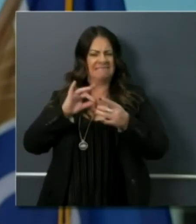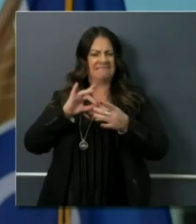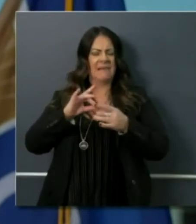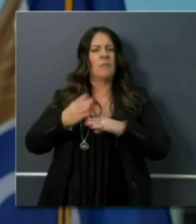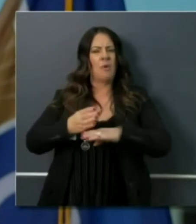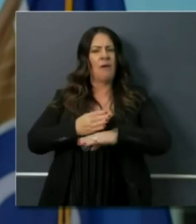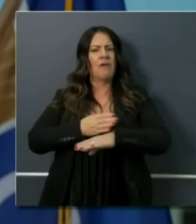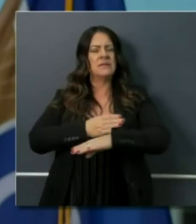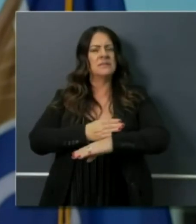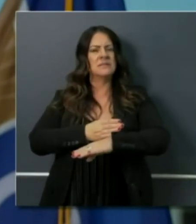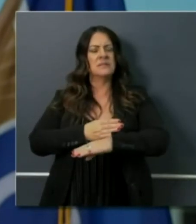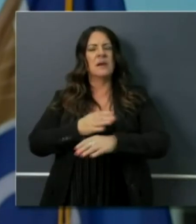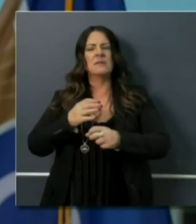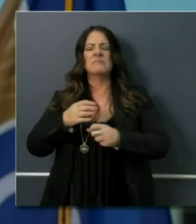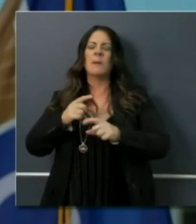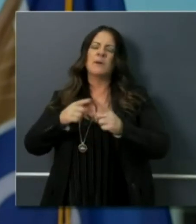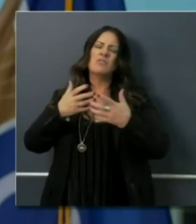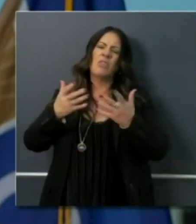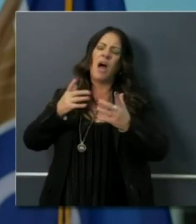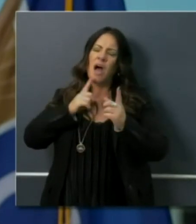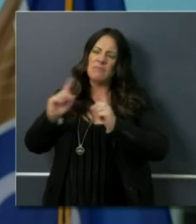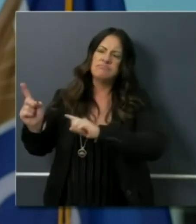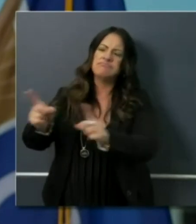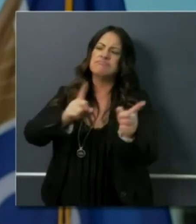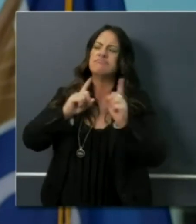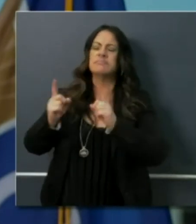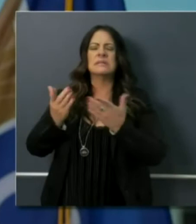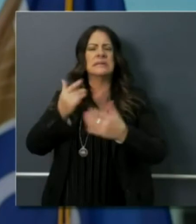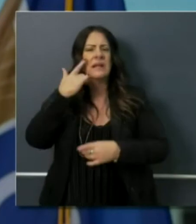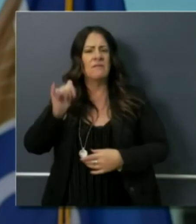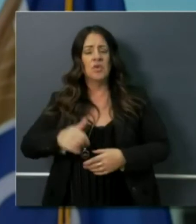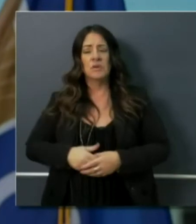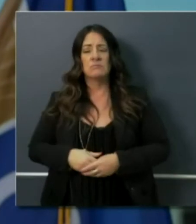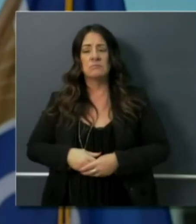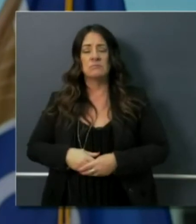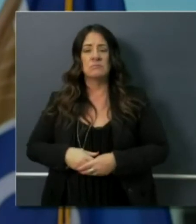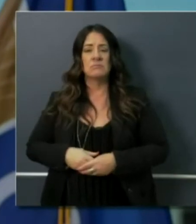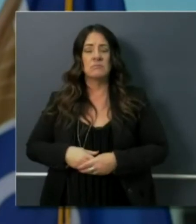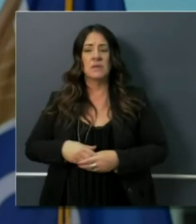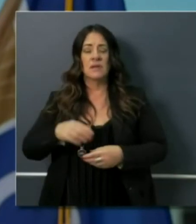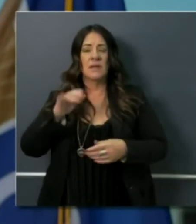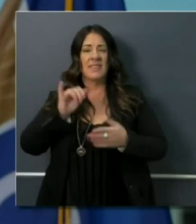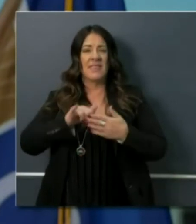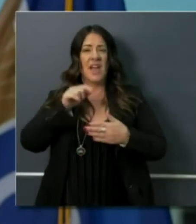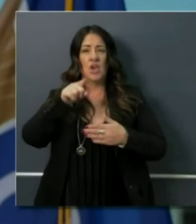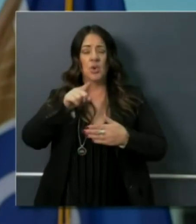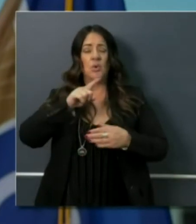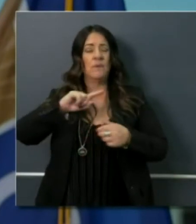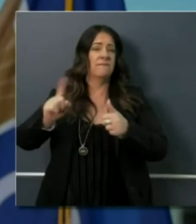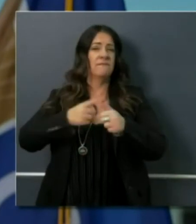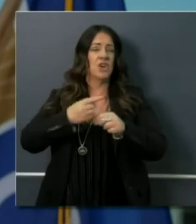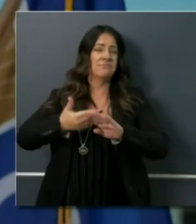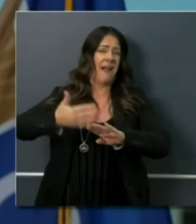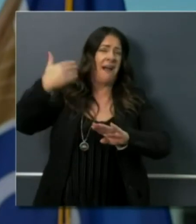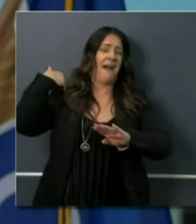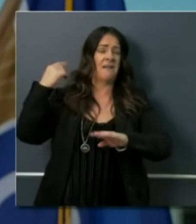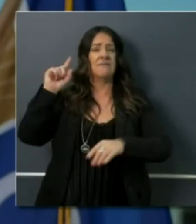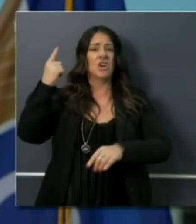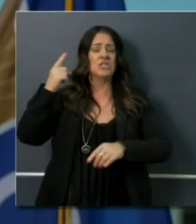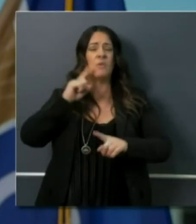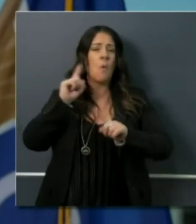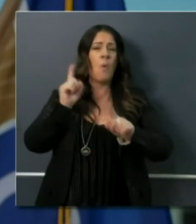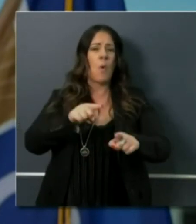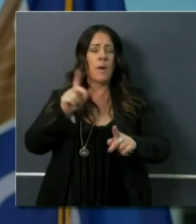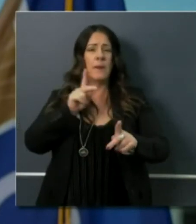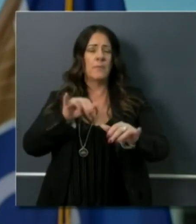of discussion across California about how impactful these early shelter-in-place orders have been. I wanted to ask you how